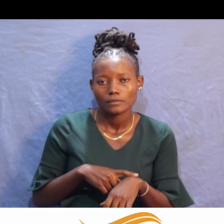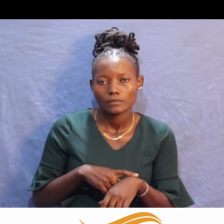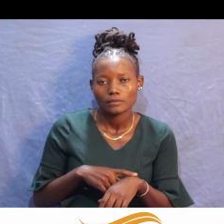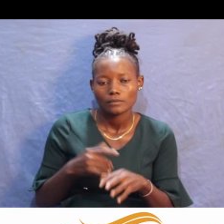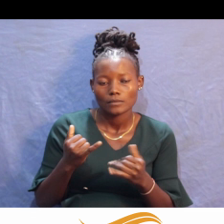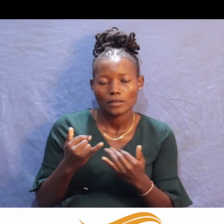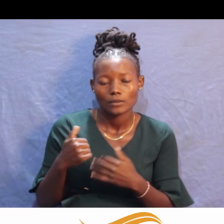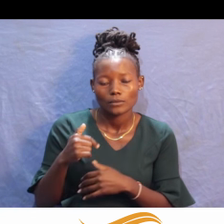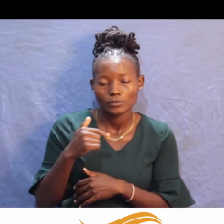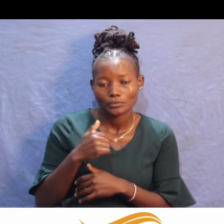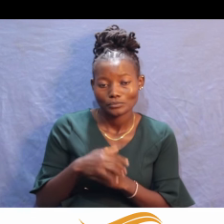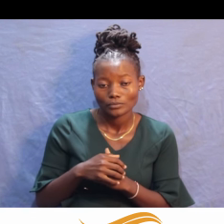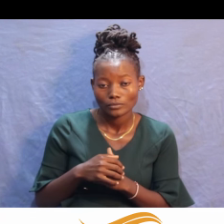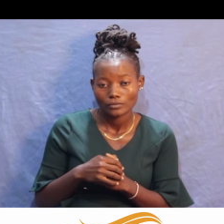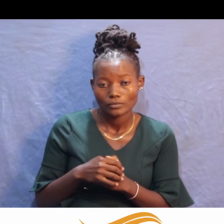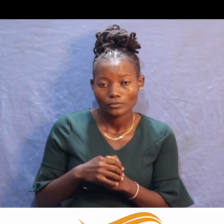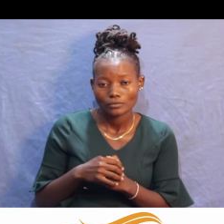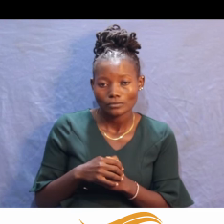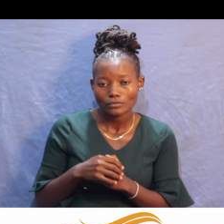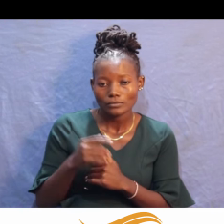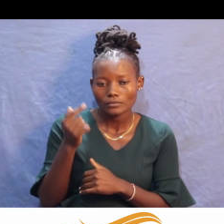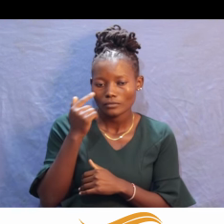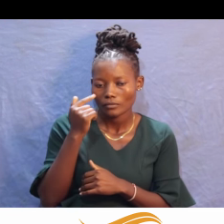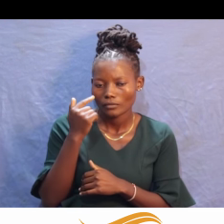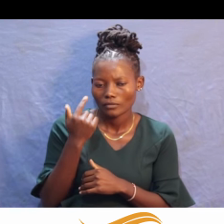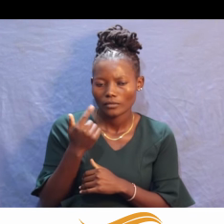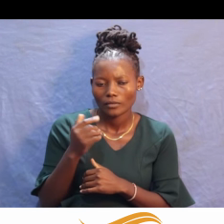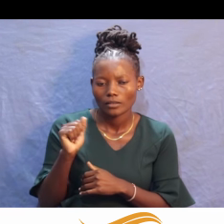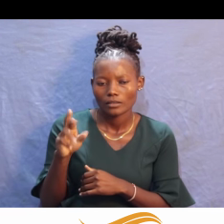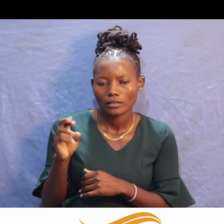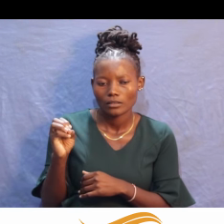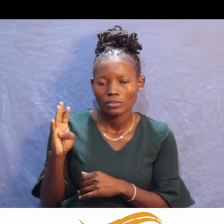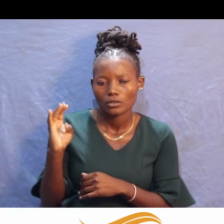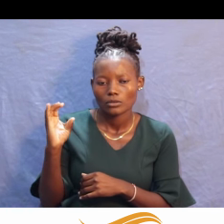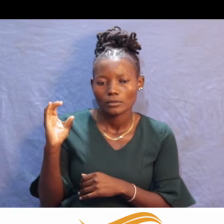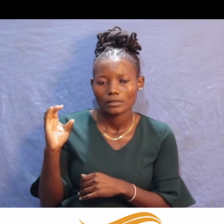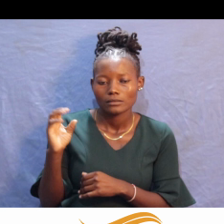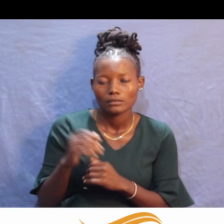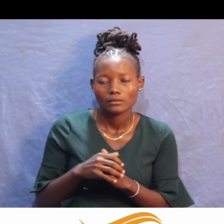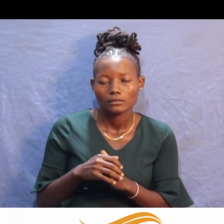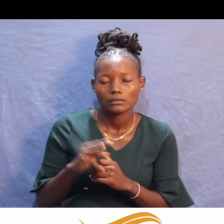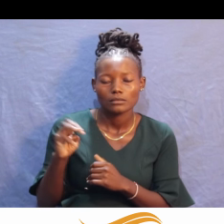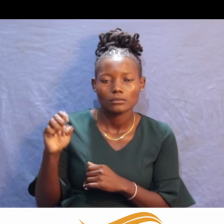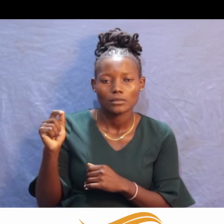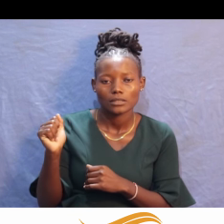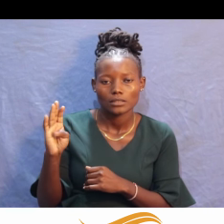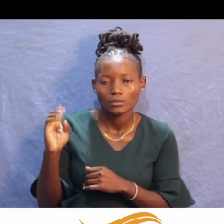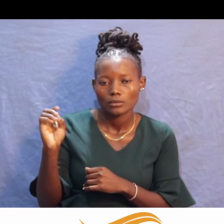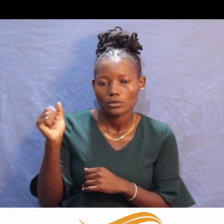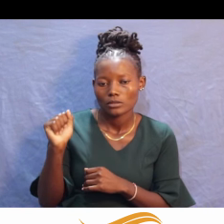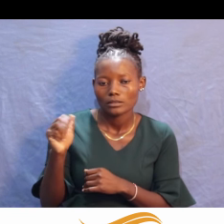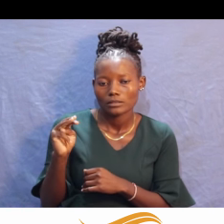warmed up, he or she will remain in anaerobic metabolism for 4 to 5